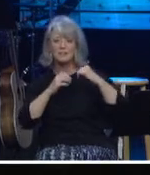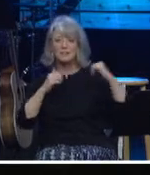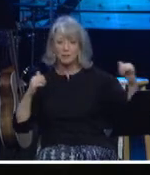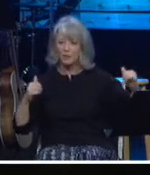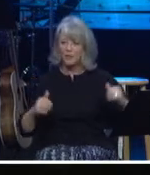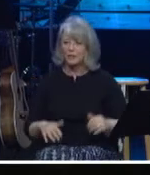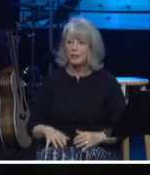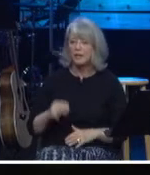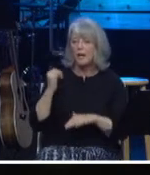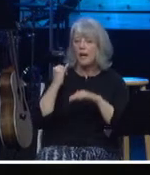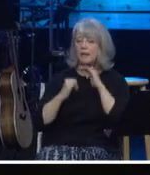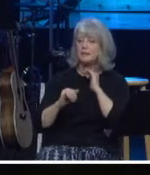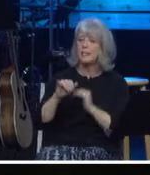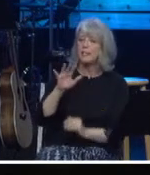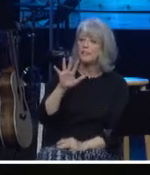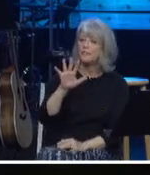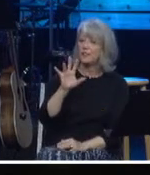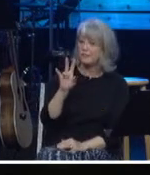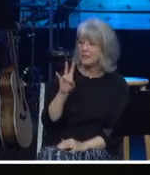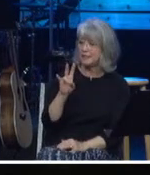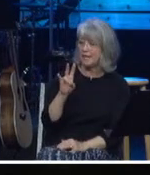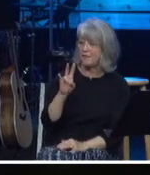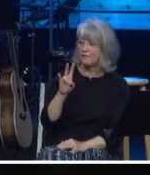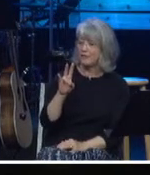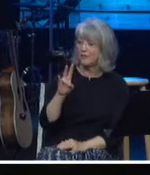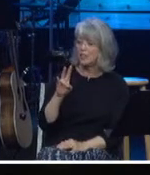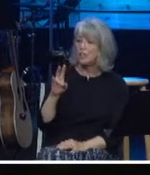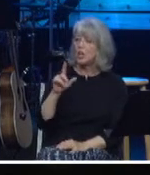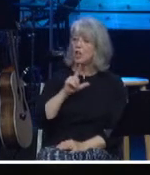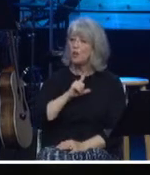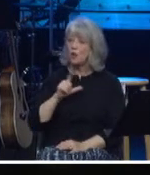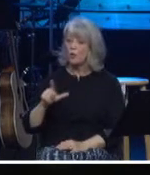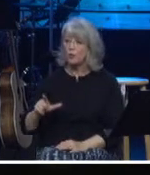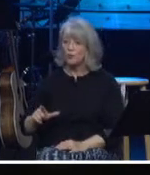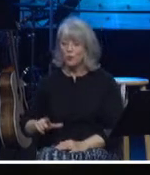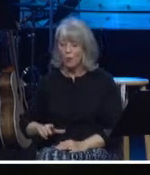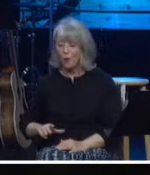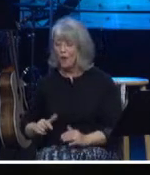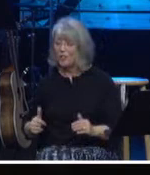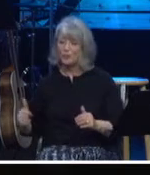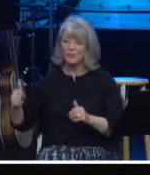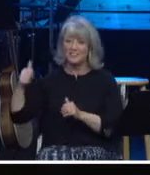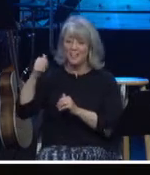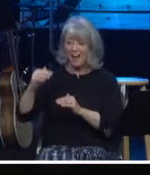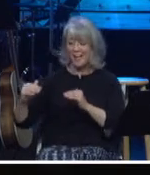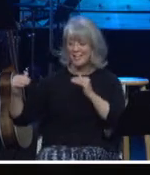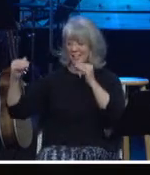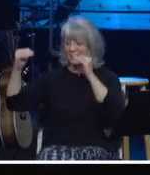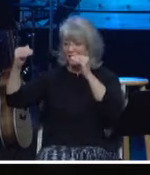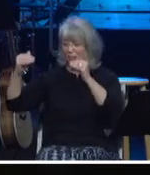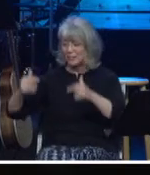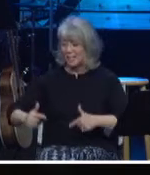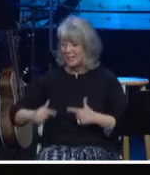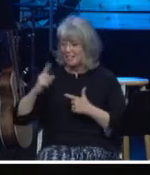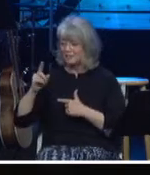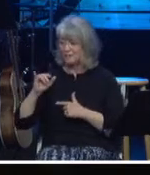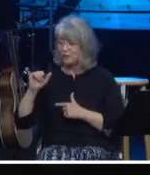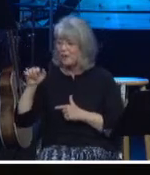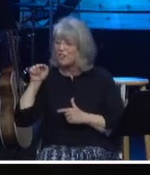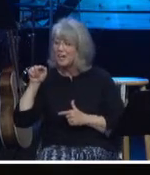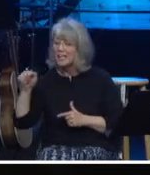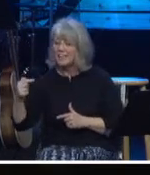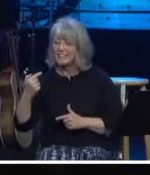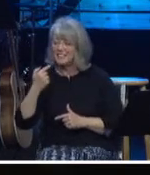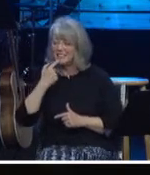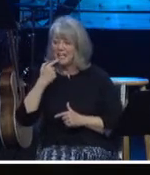How about Isaiah 57? For thus says the high and exalted one who lives forever,